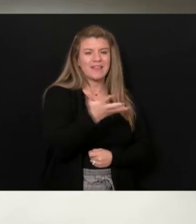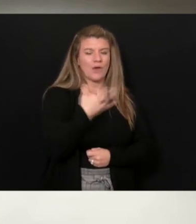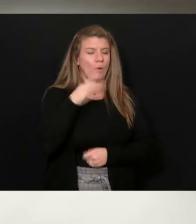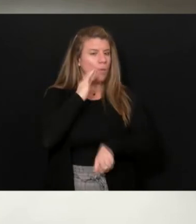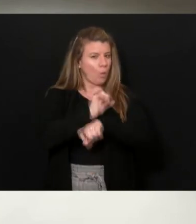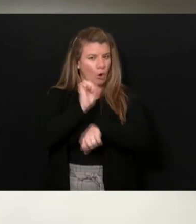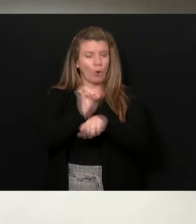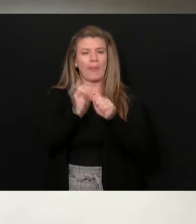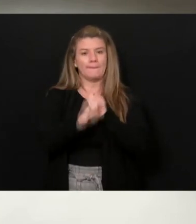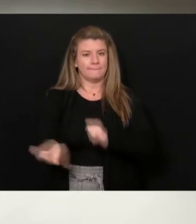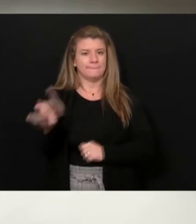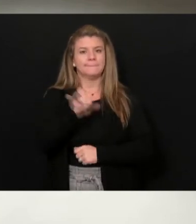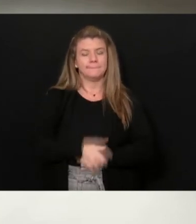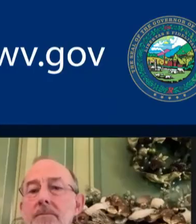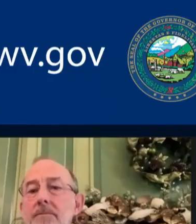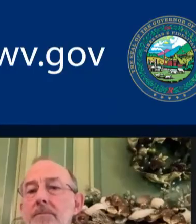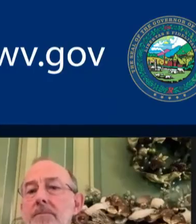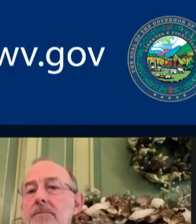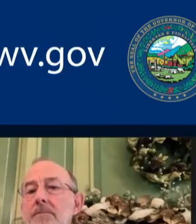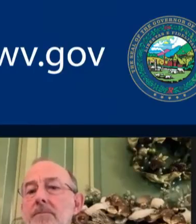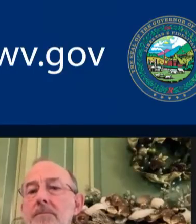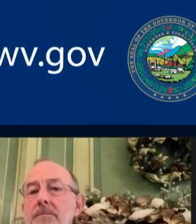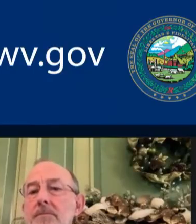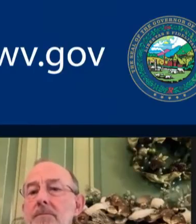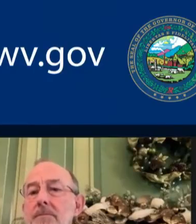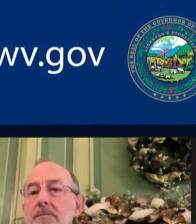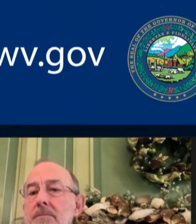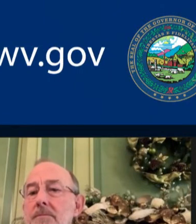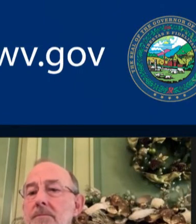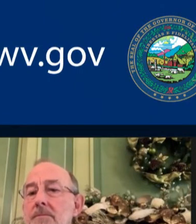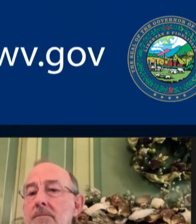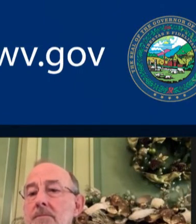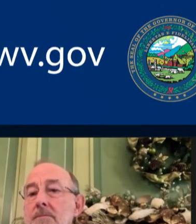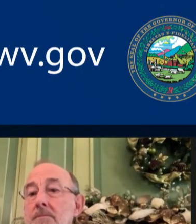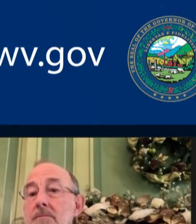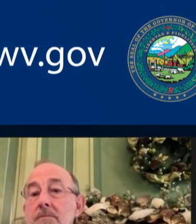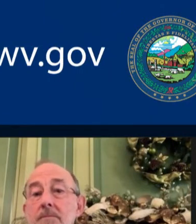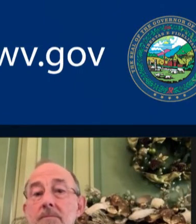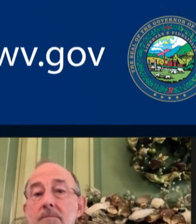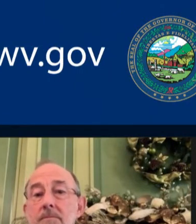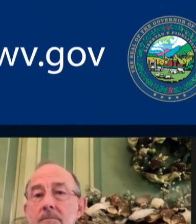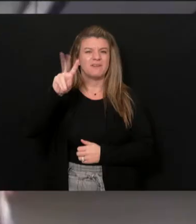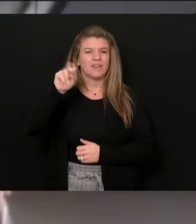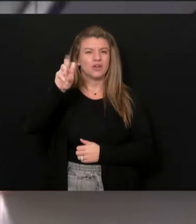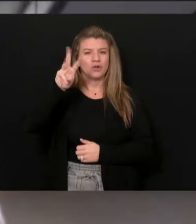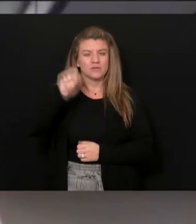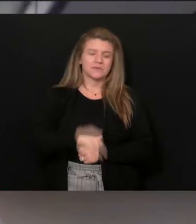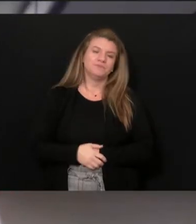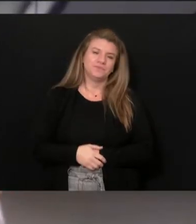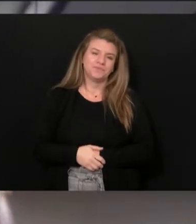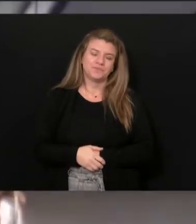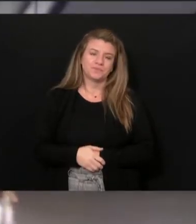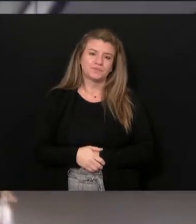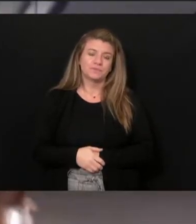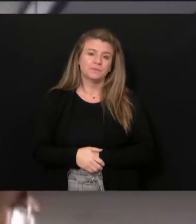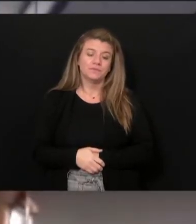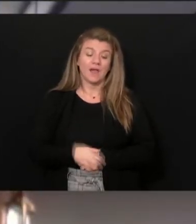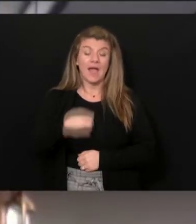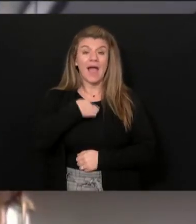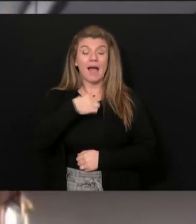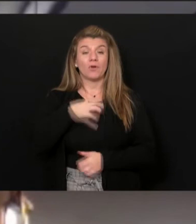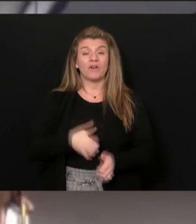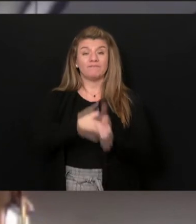you. Thank you. All right, thank you, Kenny. Next to Charles Young with WV News. Hi, this is Charles Young with W News. I want to follow up